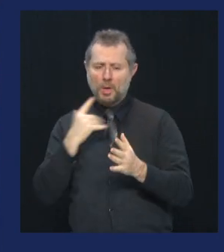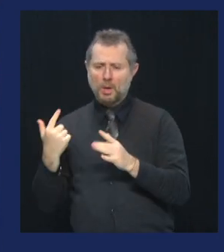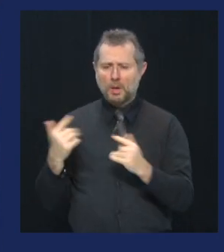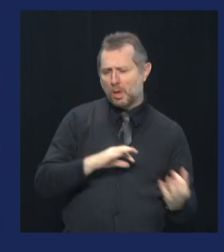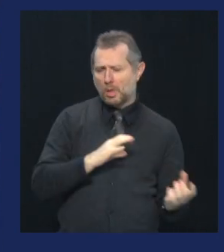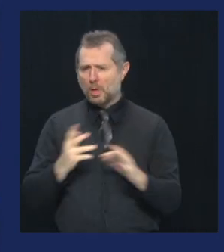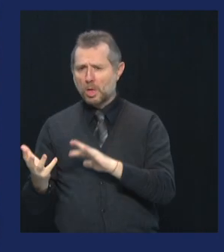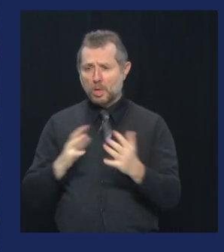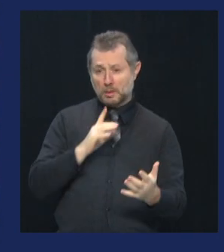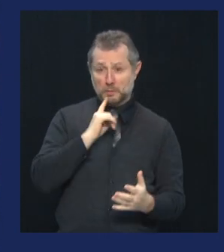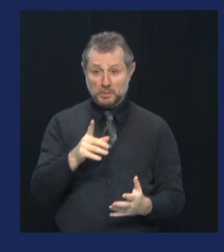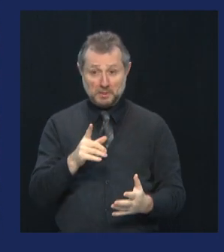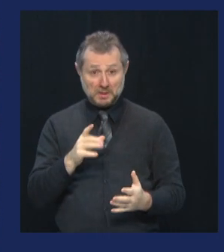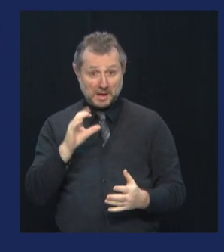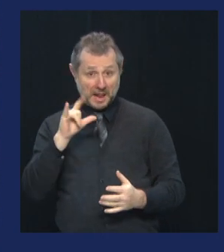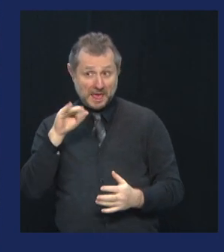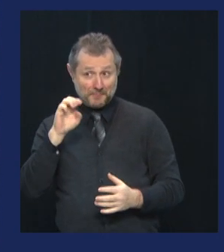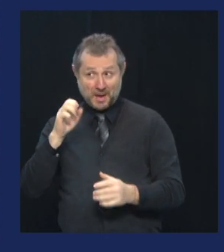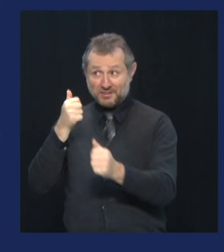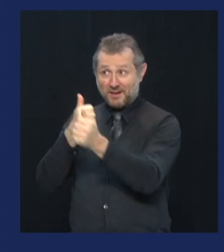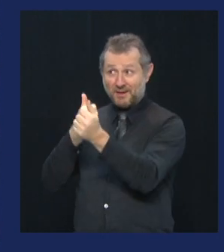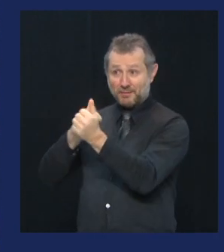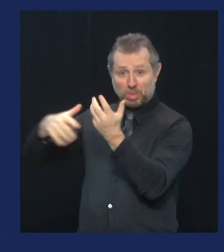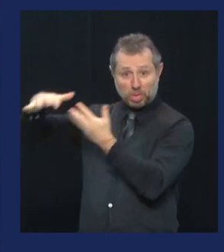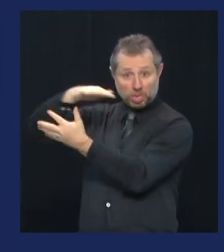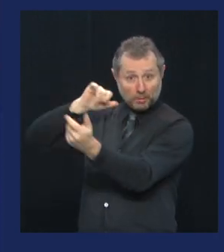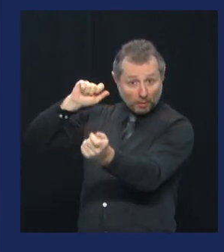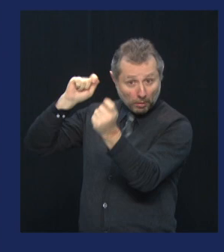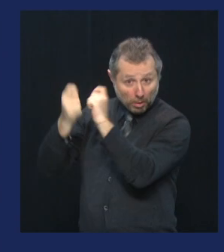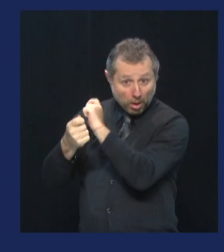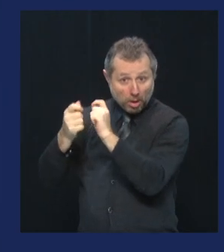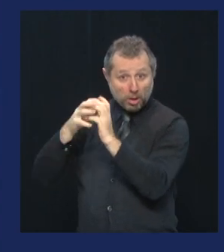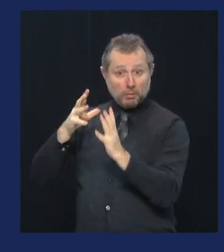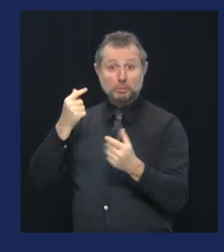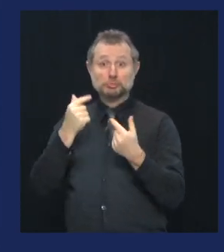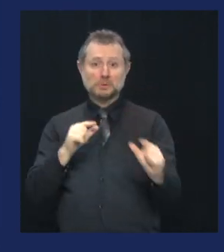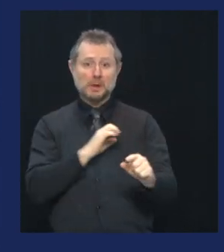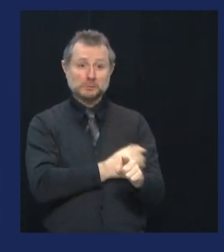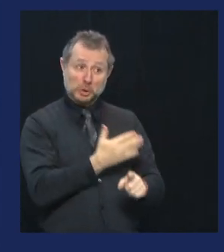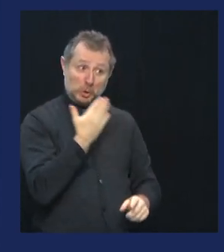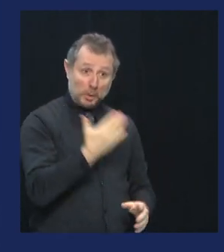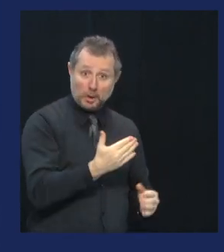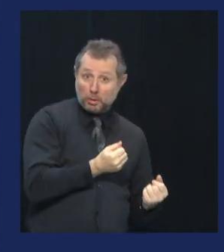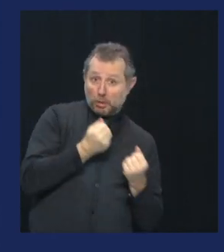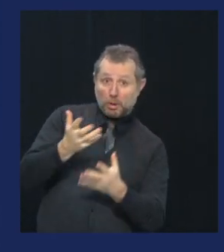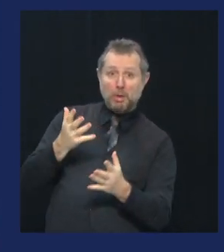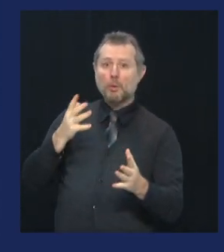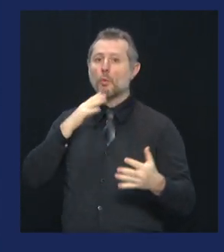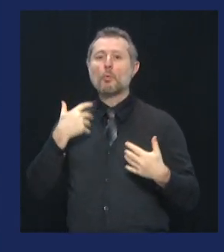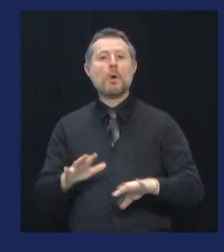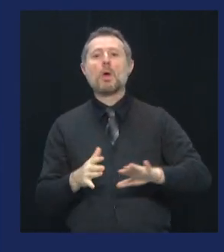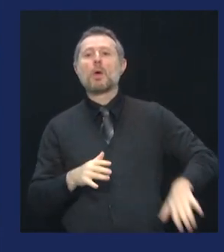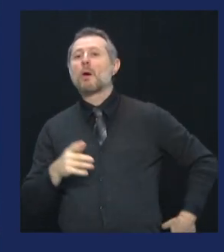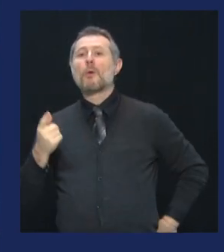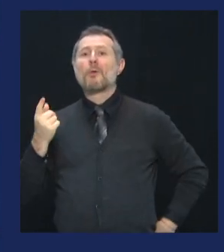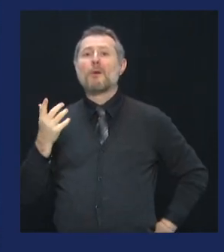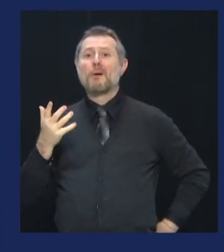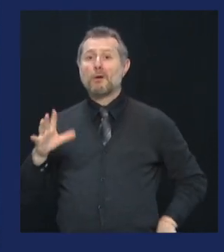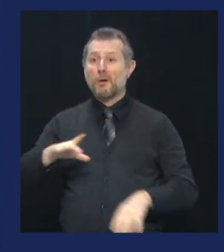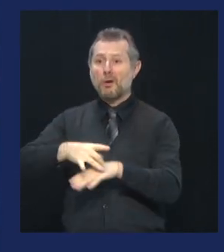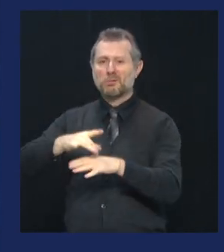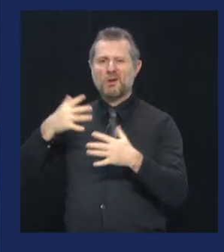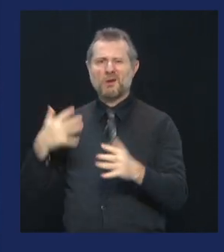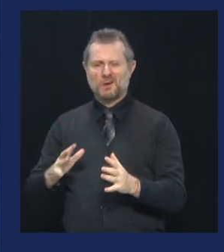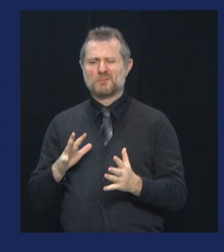whether quote-unquote green is good. Our planet is in crisis. By every metric, it is clear.